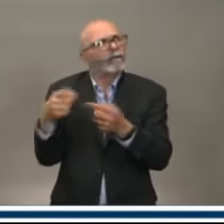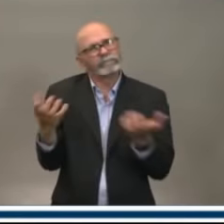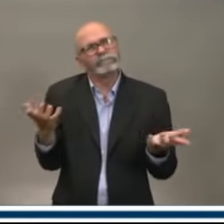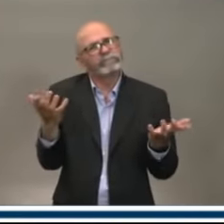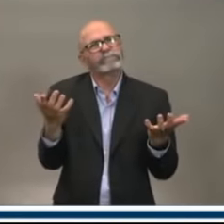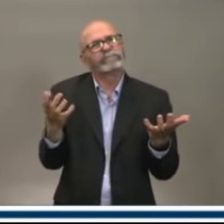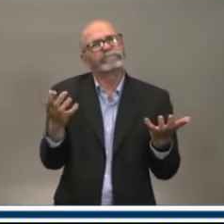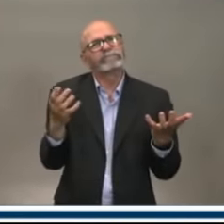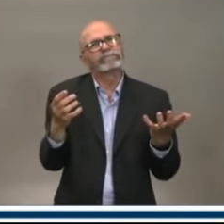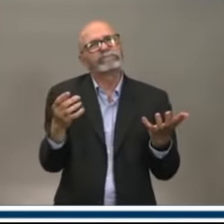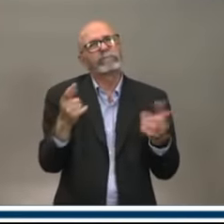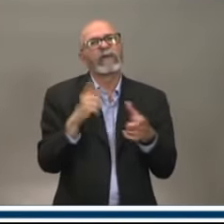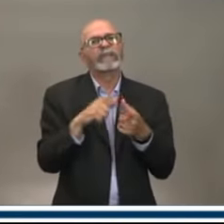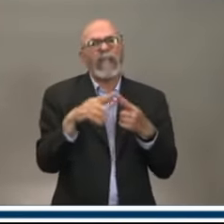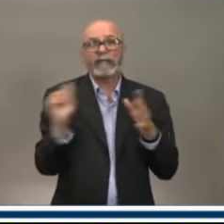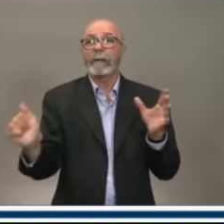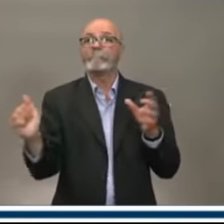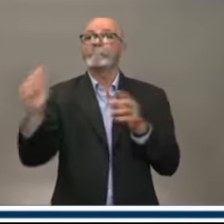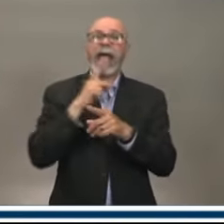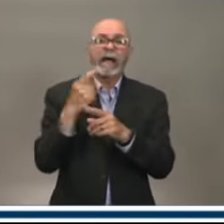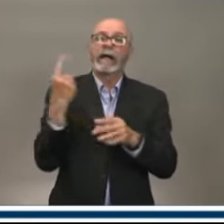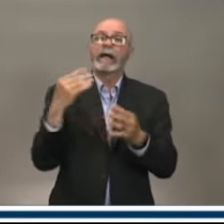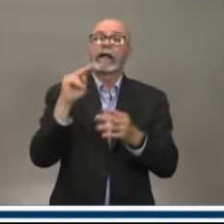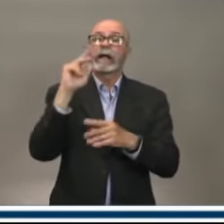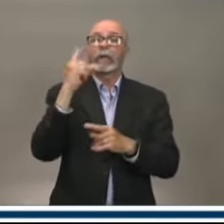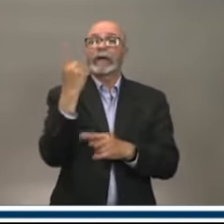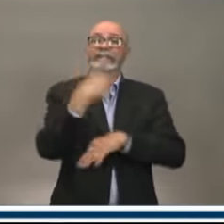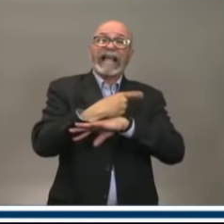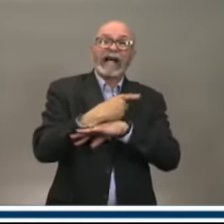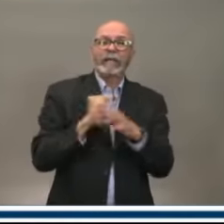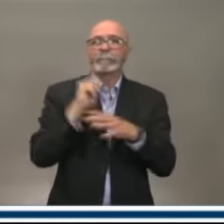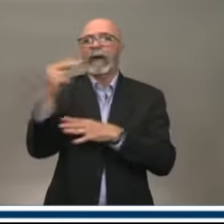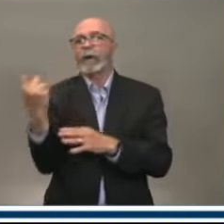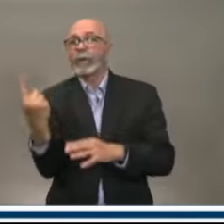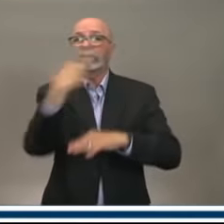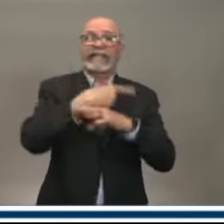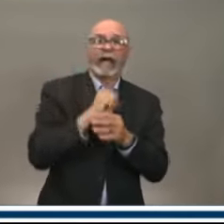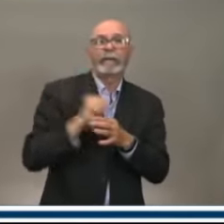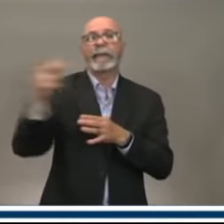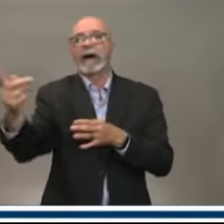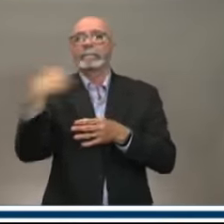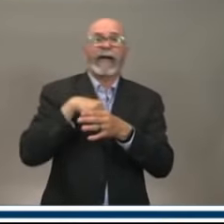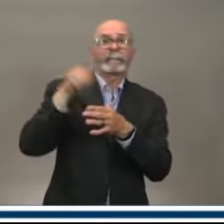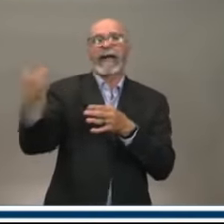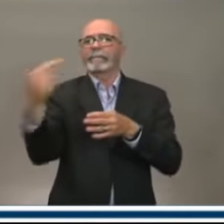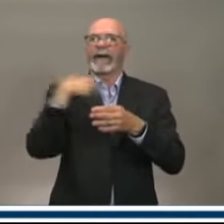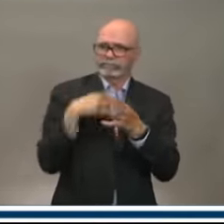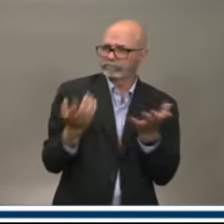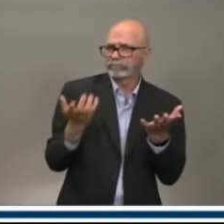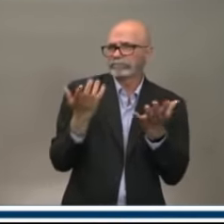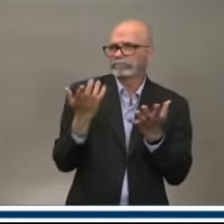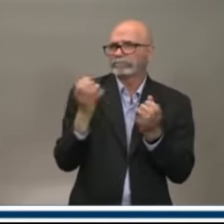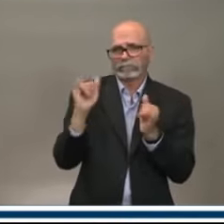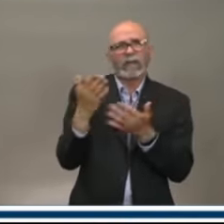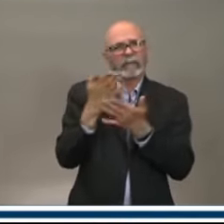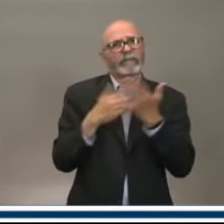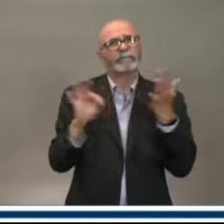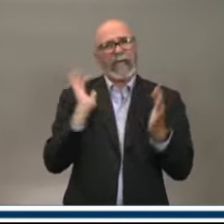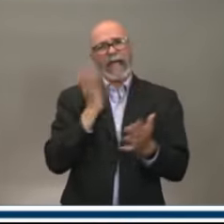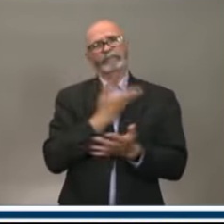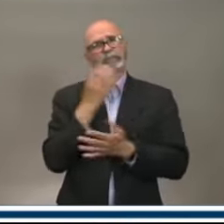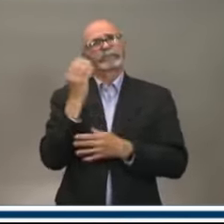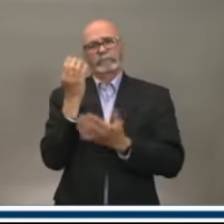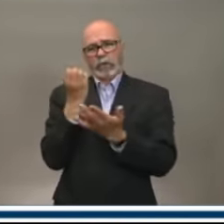then they would be returning that day. So that's part of keeping our economy moving. The sectors that we haven't closed down,